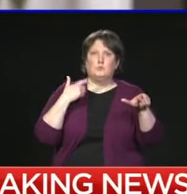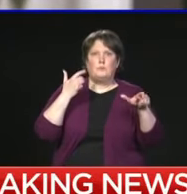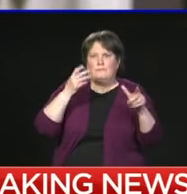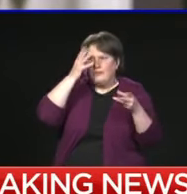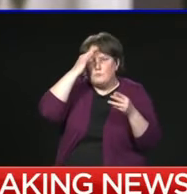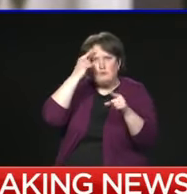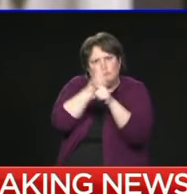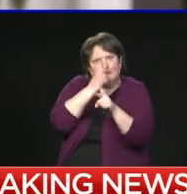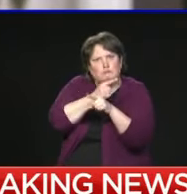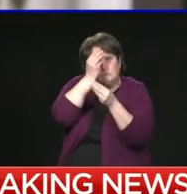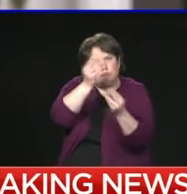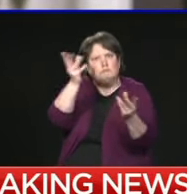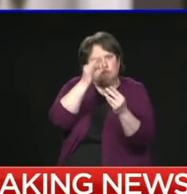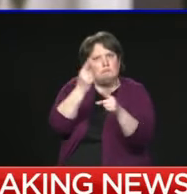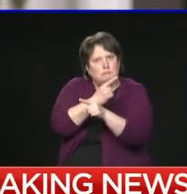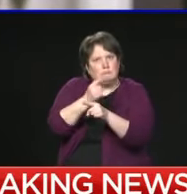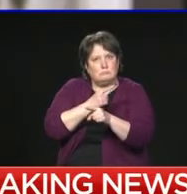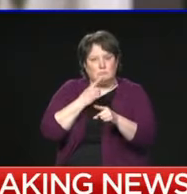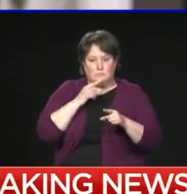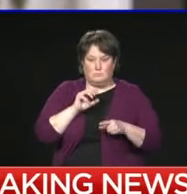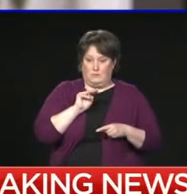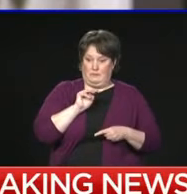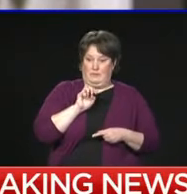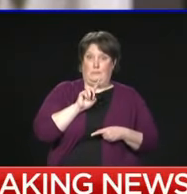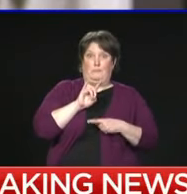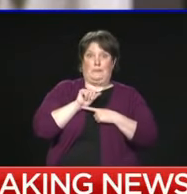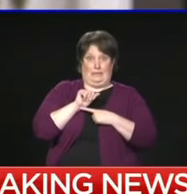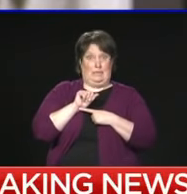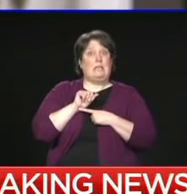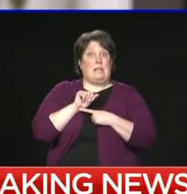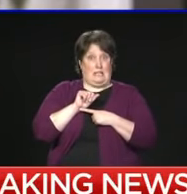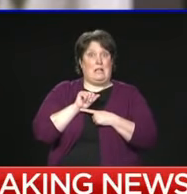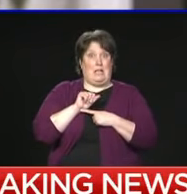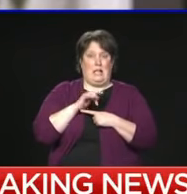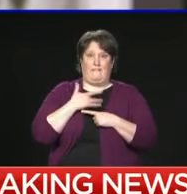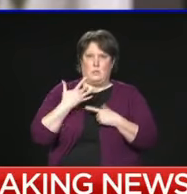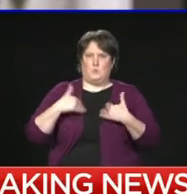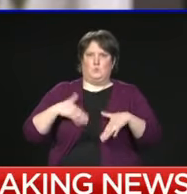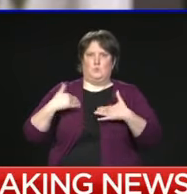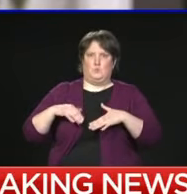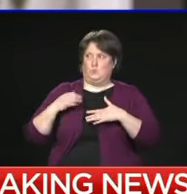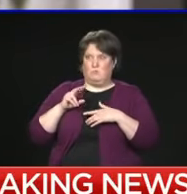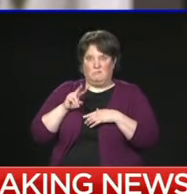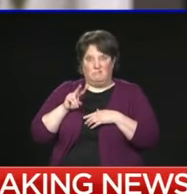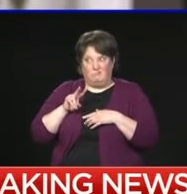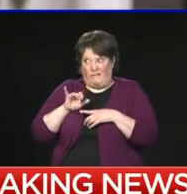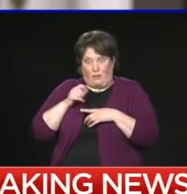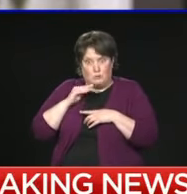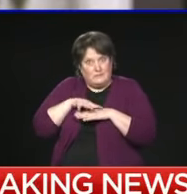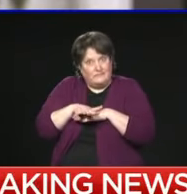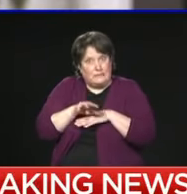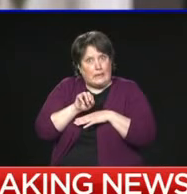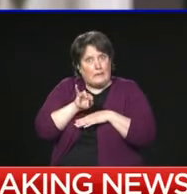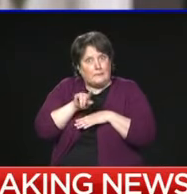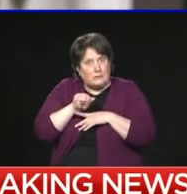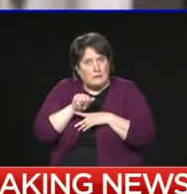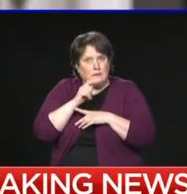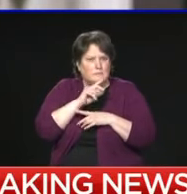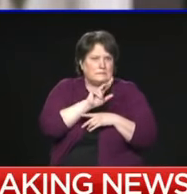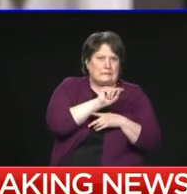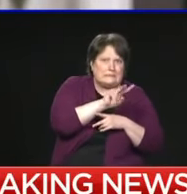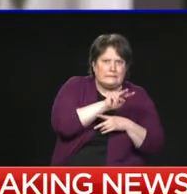recent information, and but media also bear the consequences of the situation and the